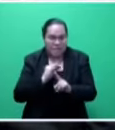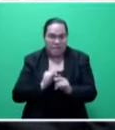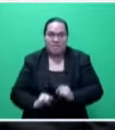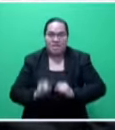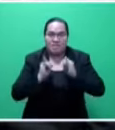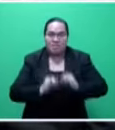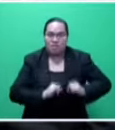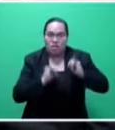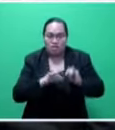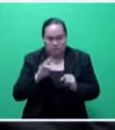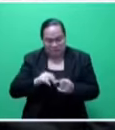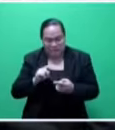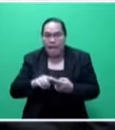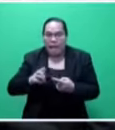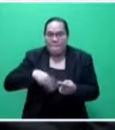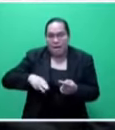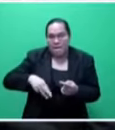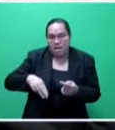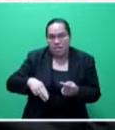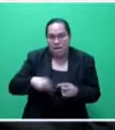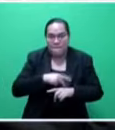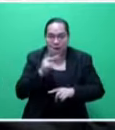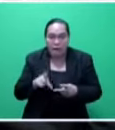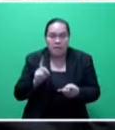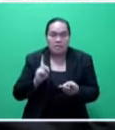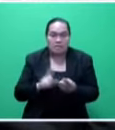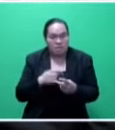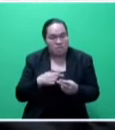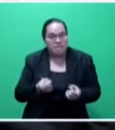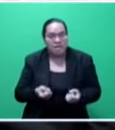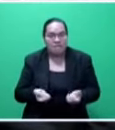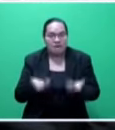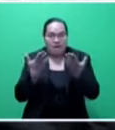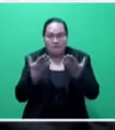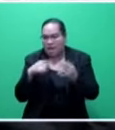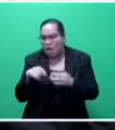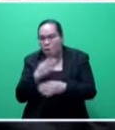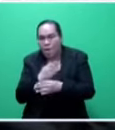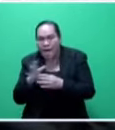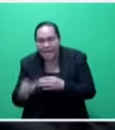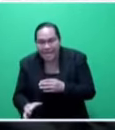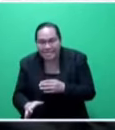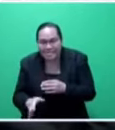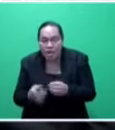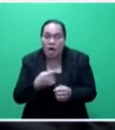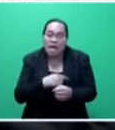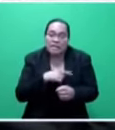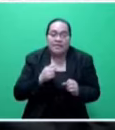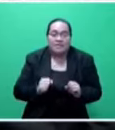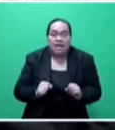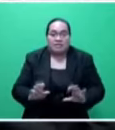have to be sacrifices for us as members of parliament. There will have to be some sacrifice by workers and also sacrifices by